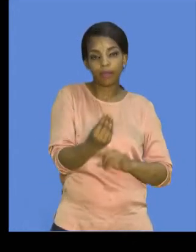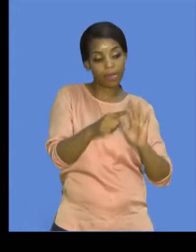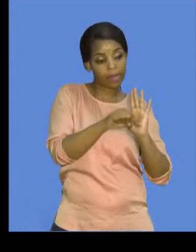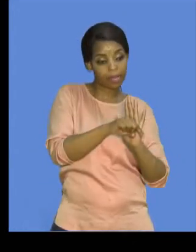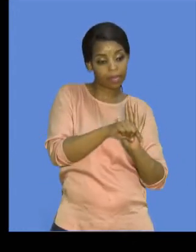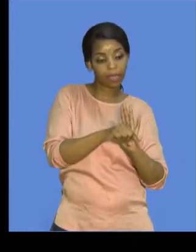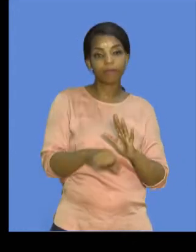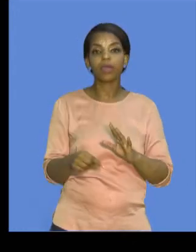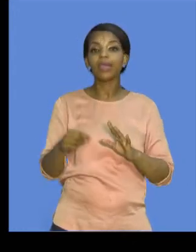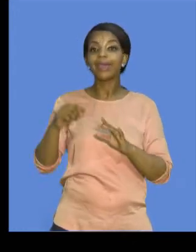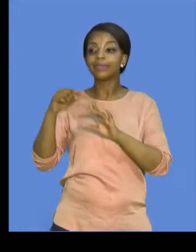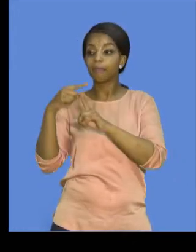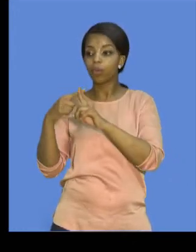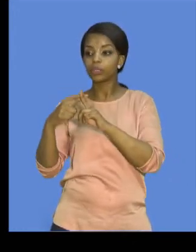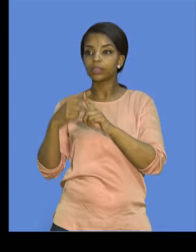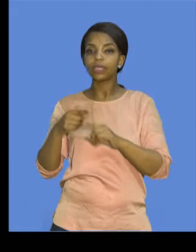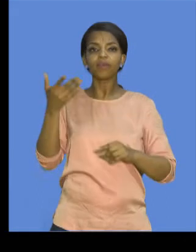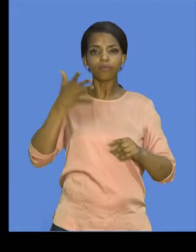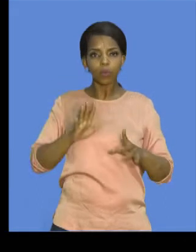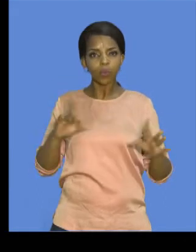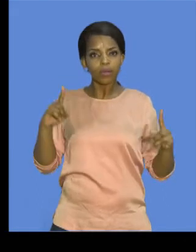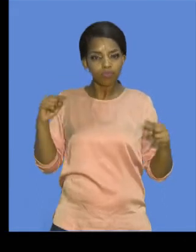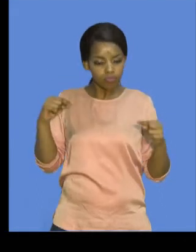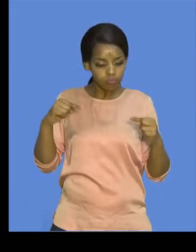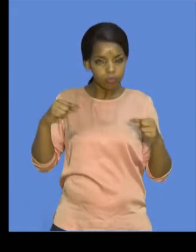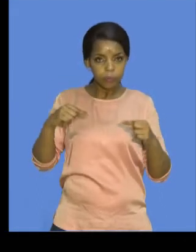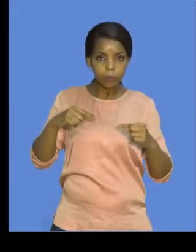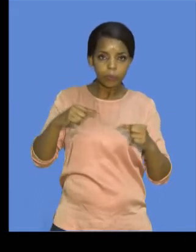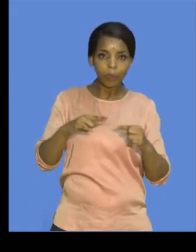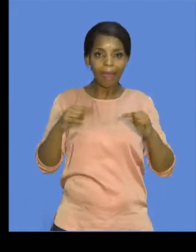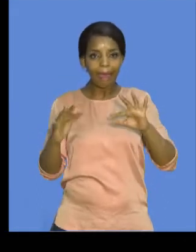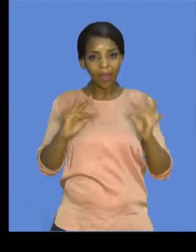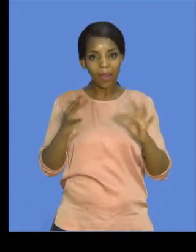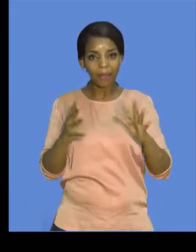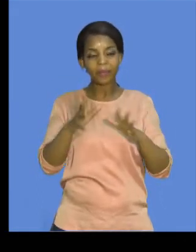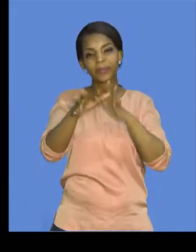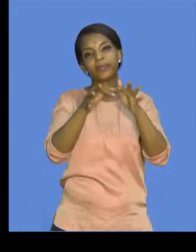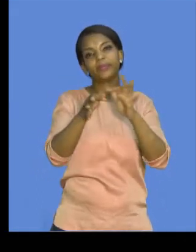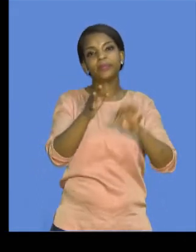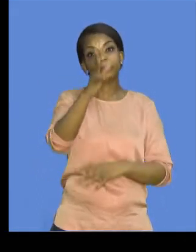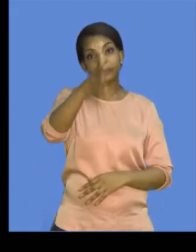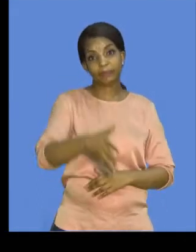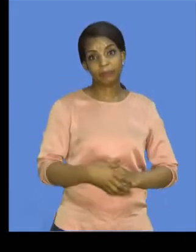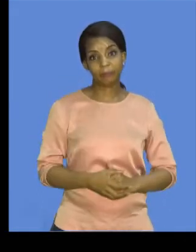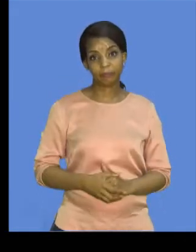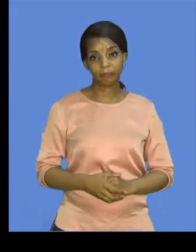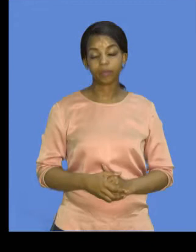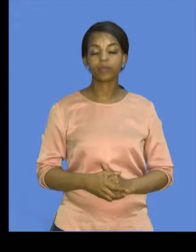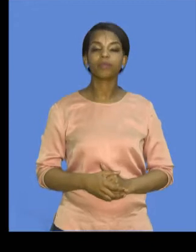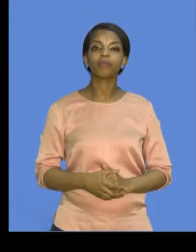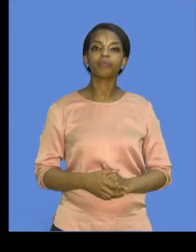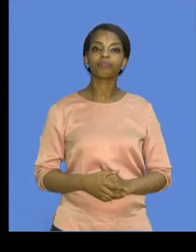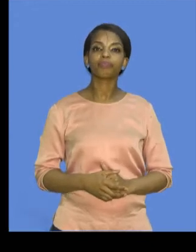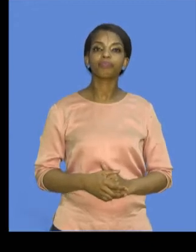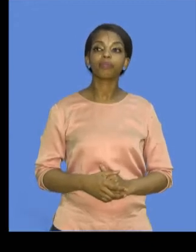positive and the positive attracts the negative. We shall talk to that at a later stage, right? Okay, now, and as far